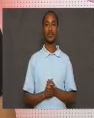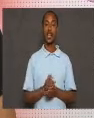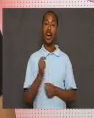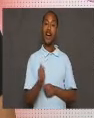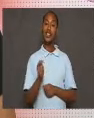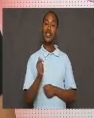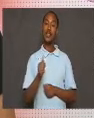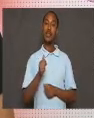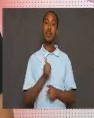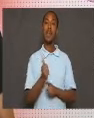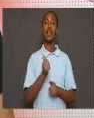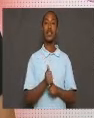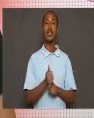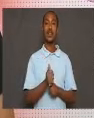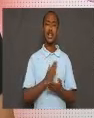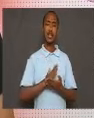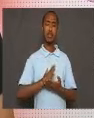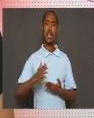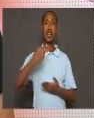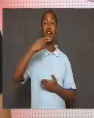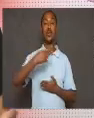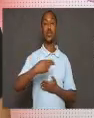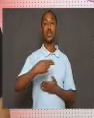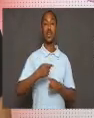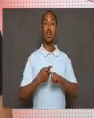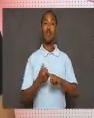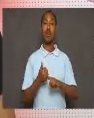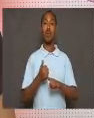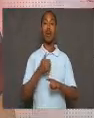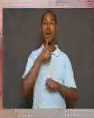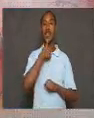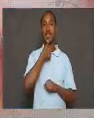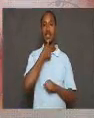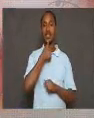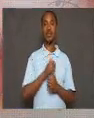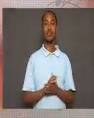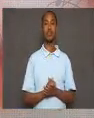Active metals displace hydrogen from acids.